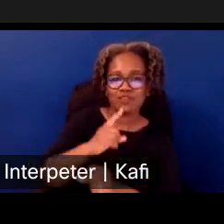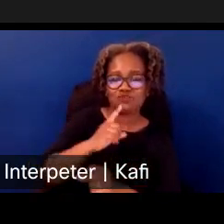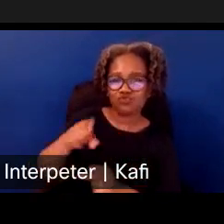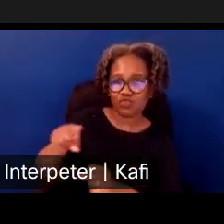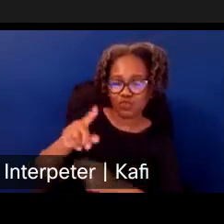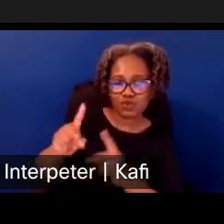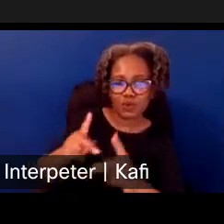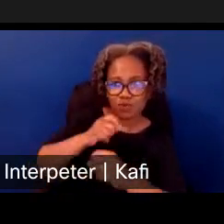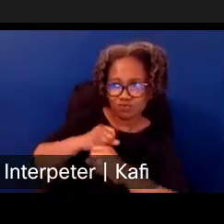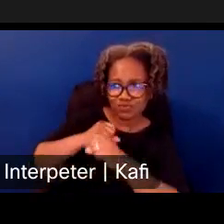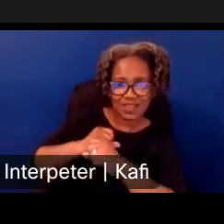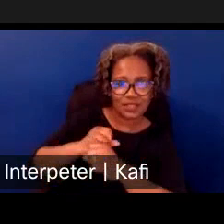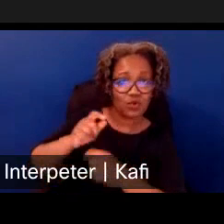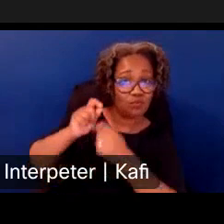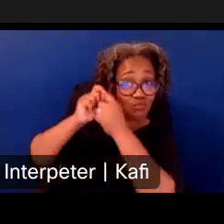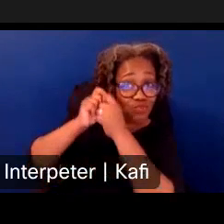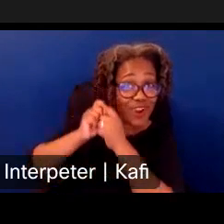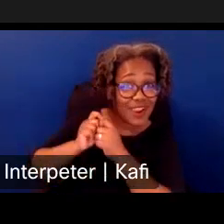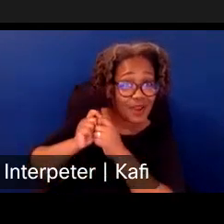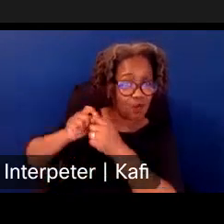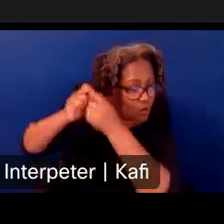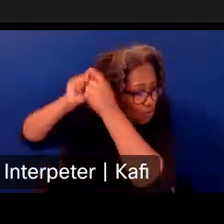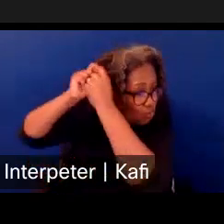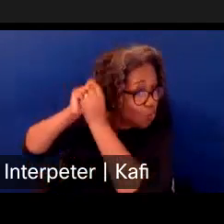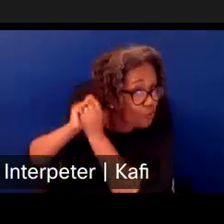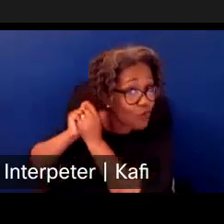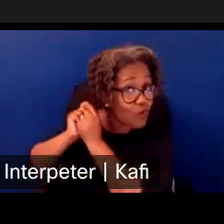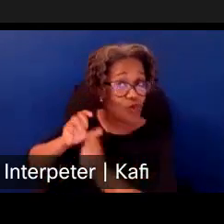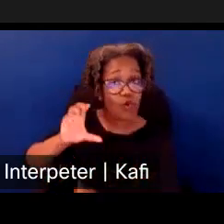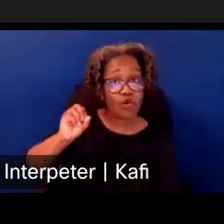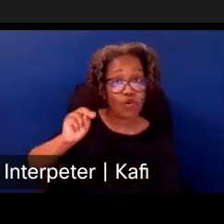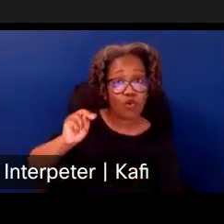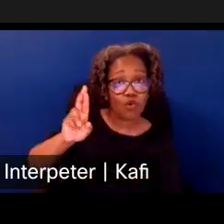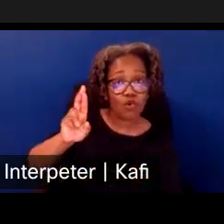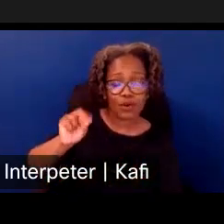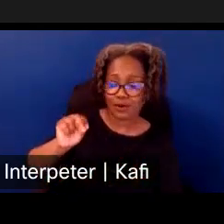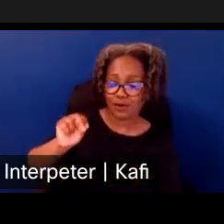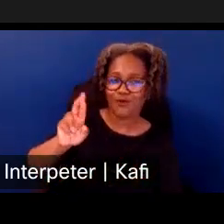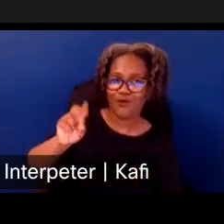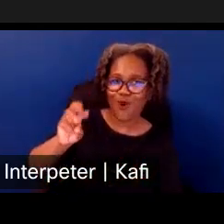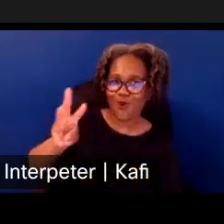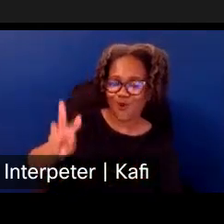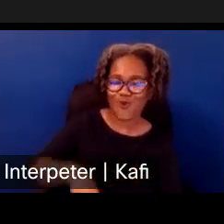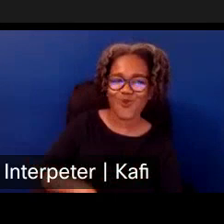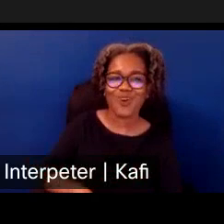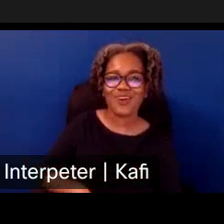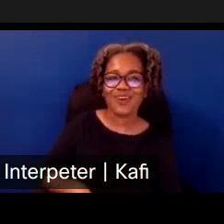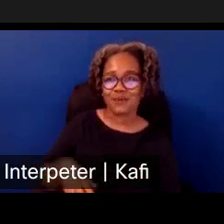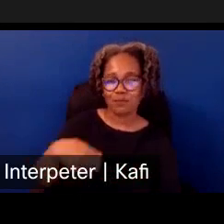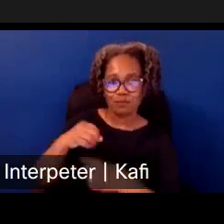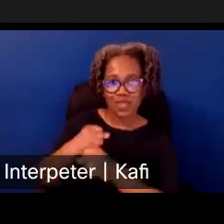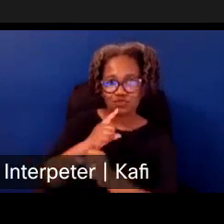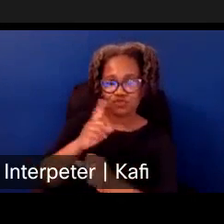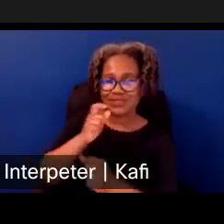and the same thing for hair weaving, when they're attaching hair, if they pull it real tight, it has the opportunity